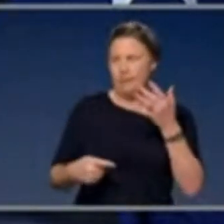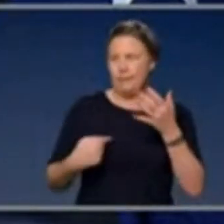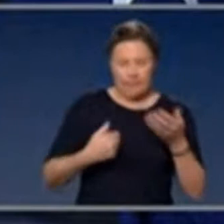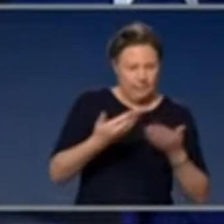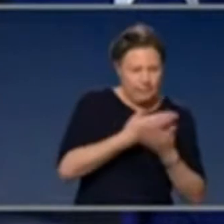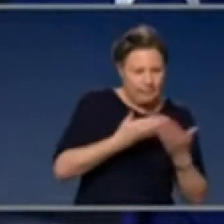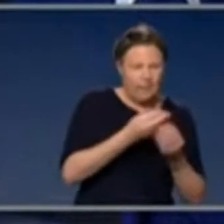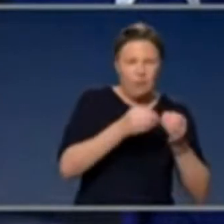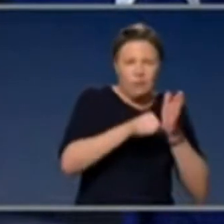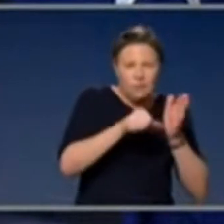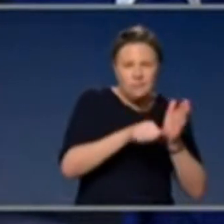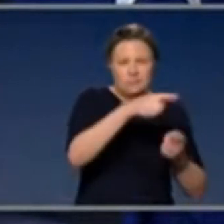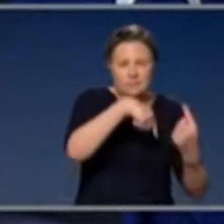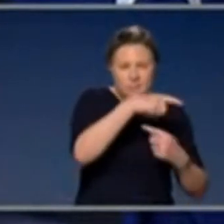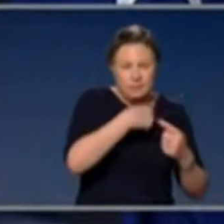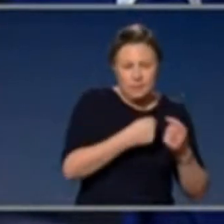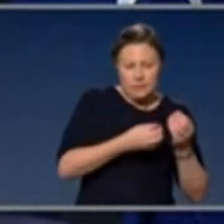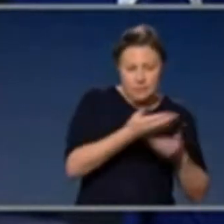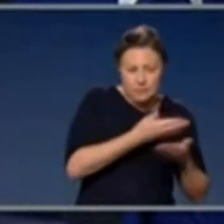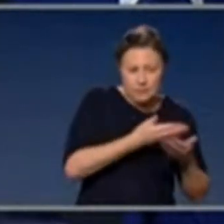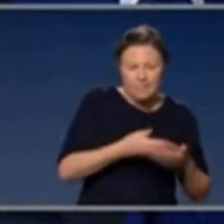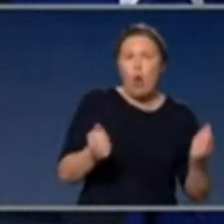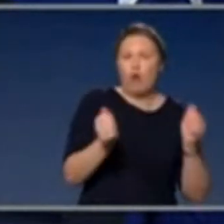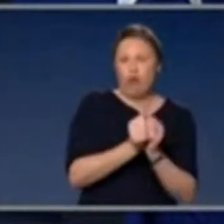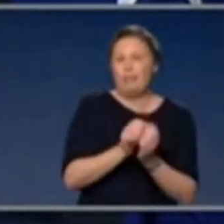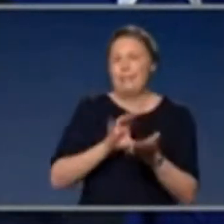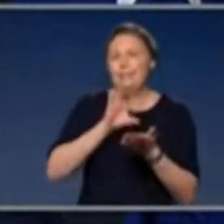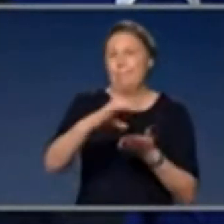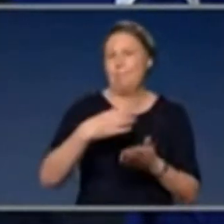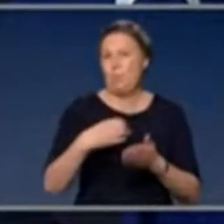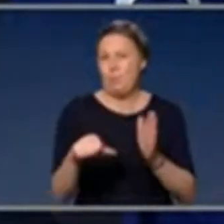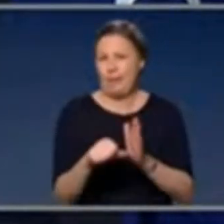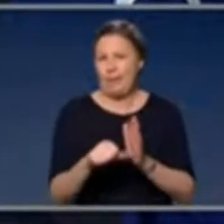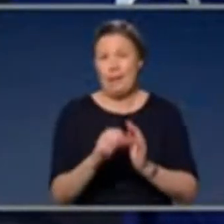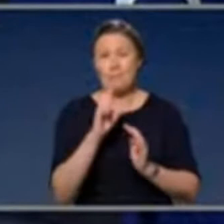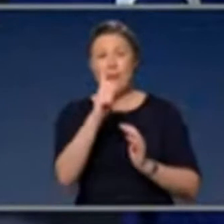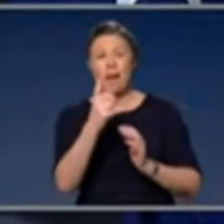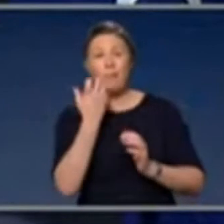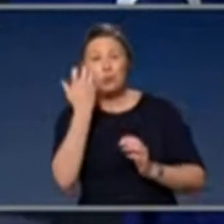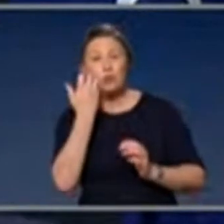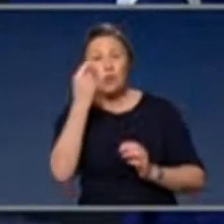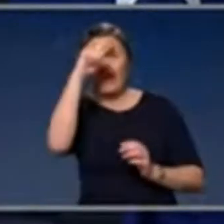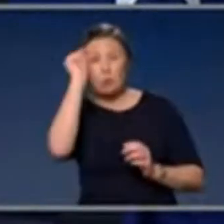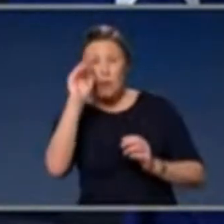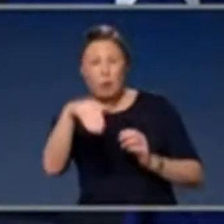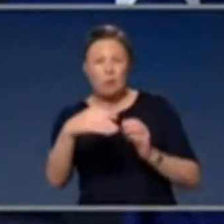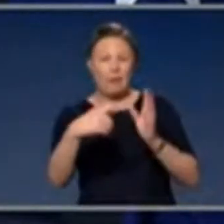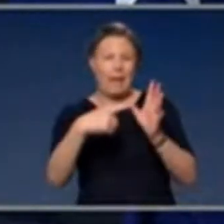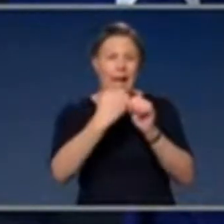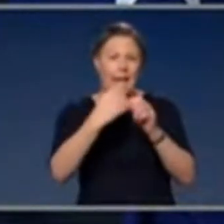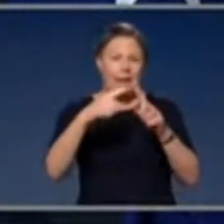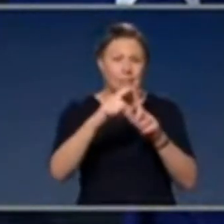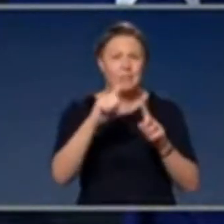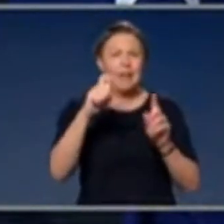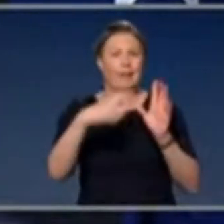Treasurer and the Finance Minister. In addition to that, there are two challenges going forward with aged care that we will